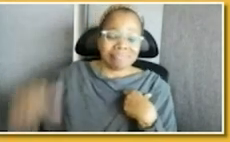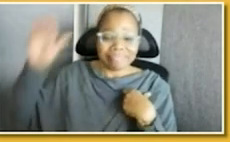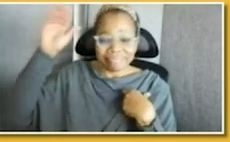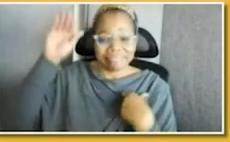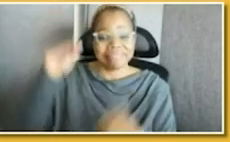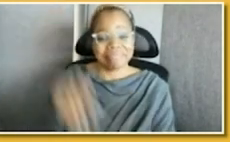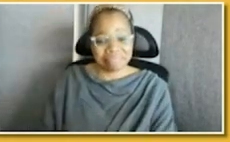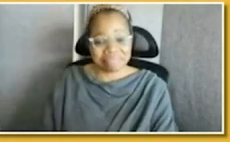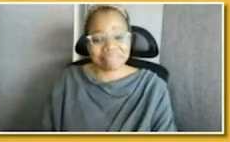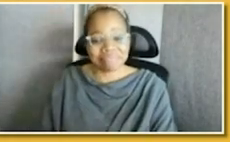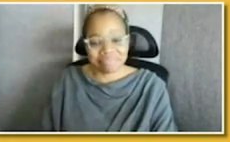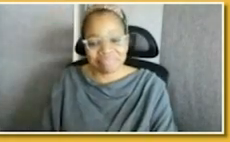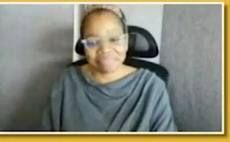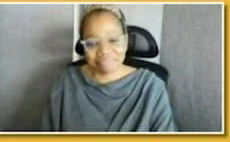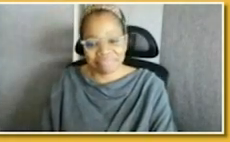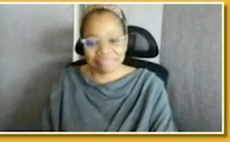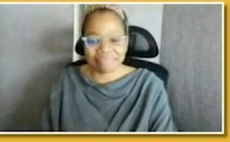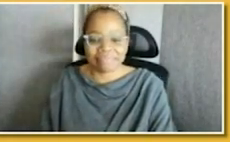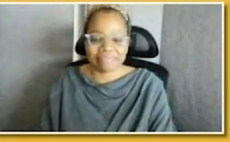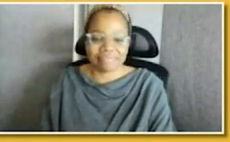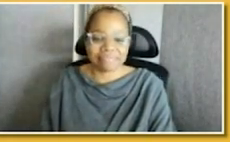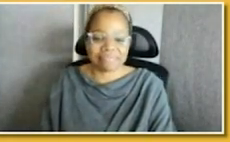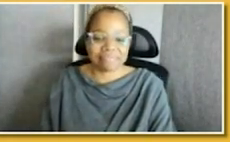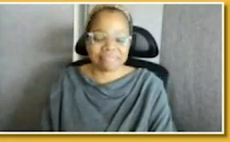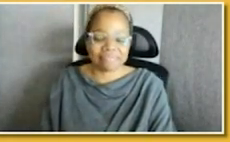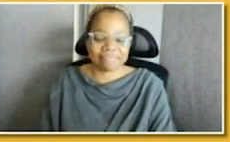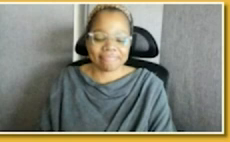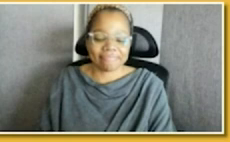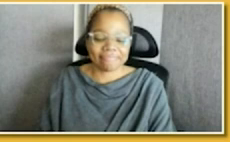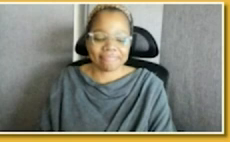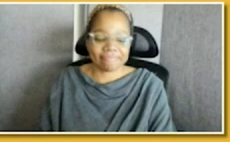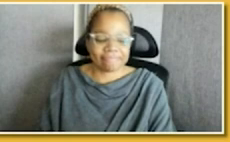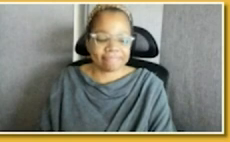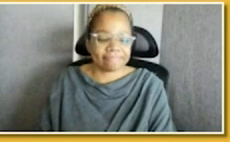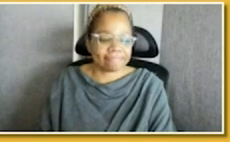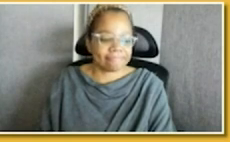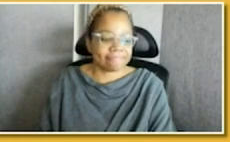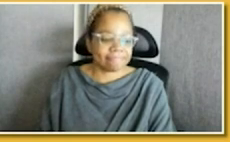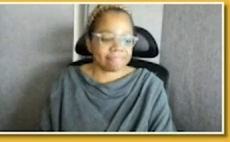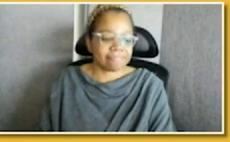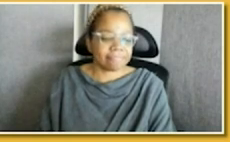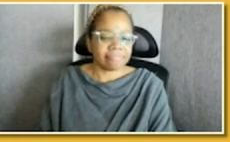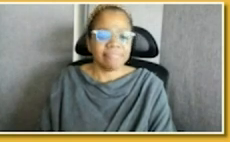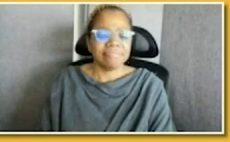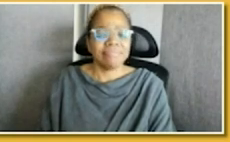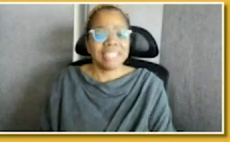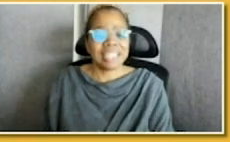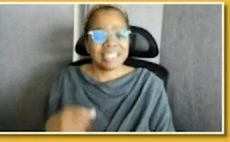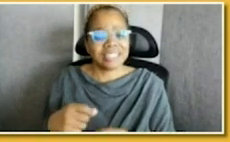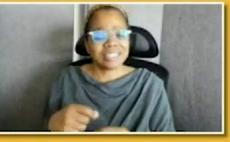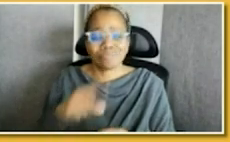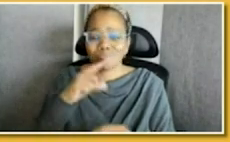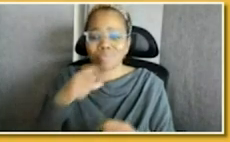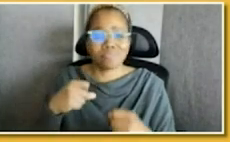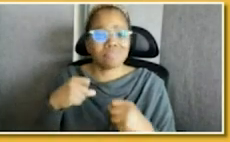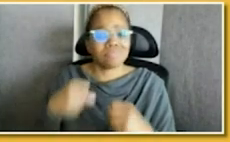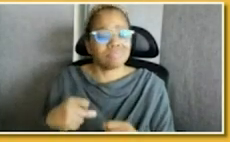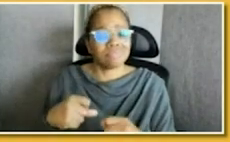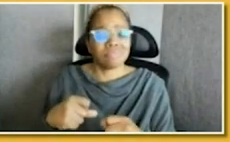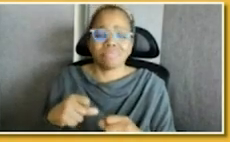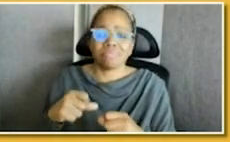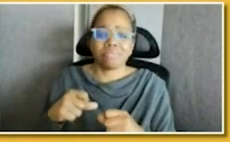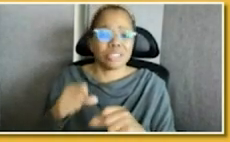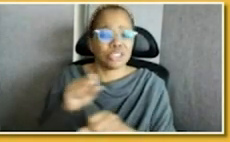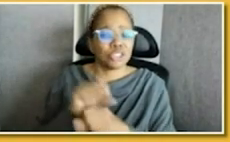And yeah, it was just, it's a secure job. It's a really good job. There's so many talented people that are